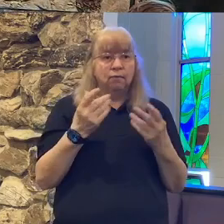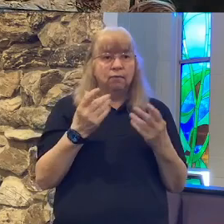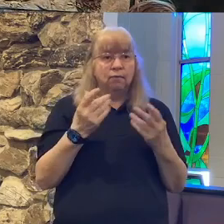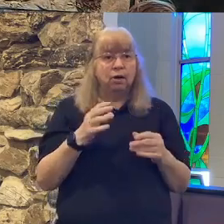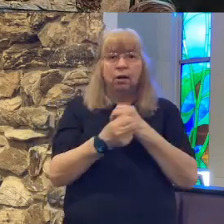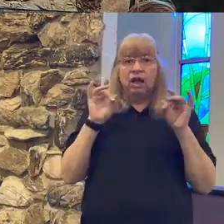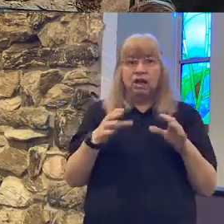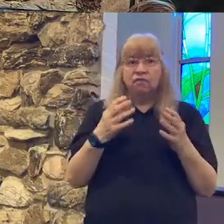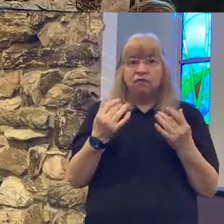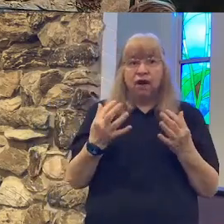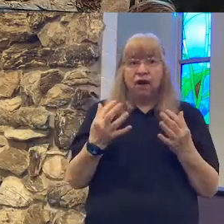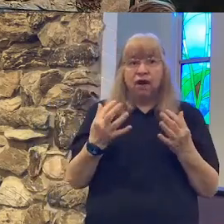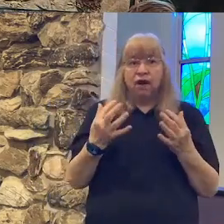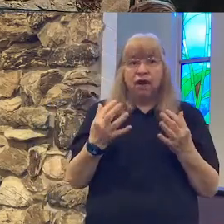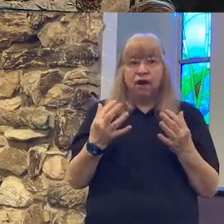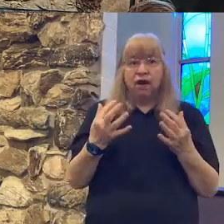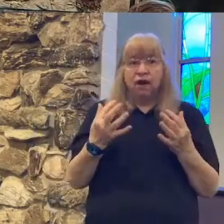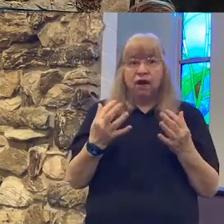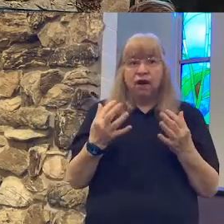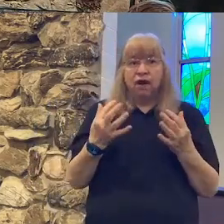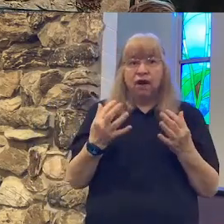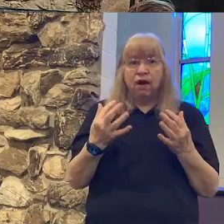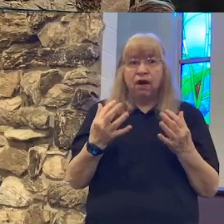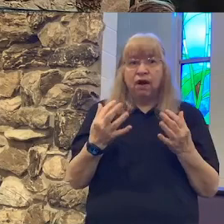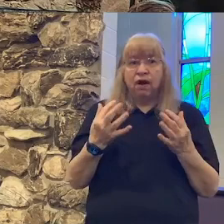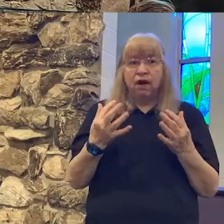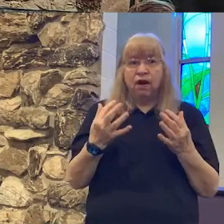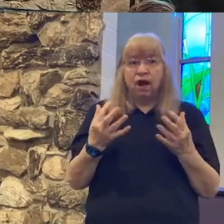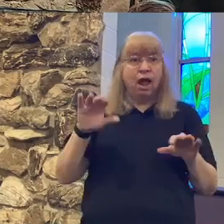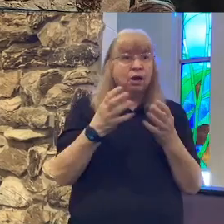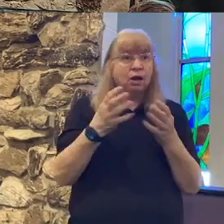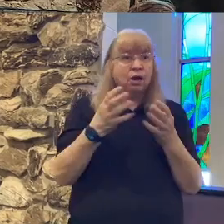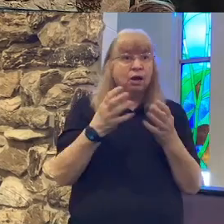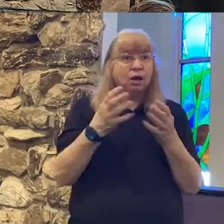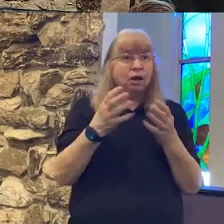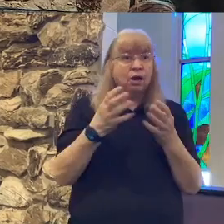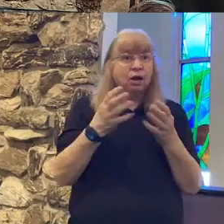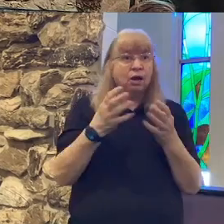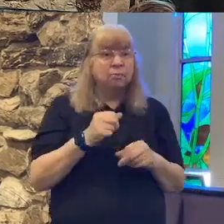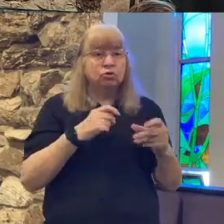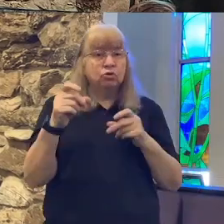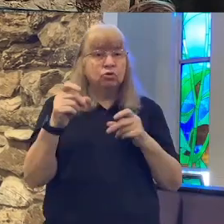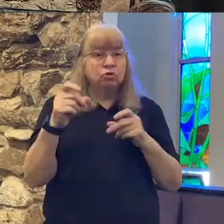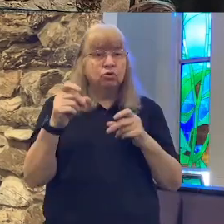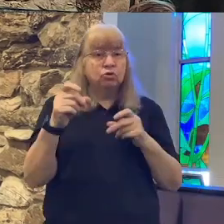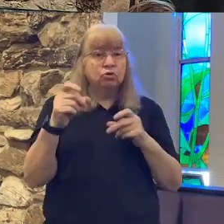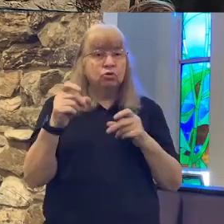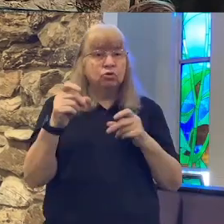Because how do you get them under control without harm.